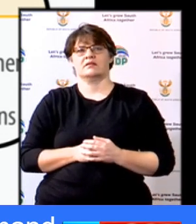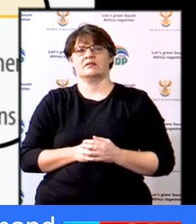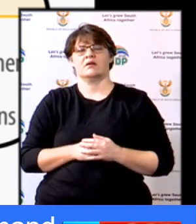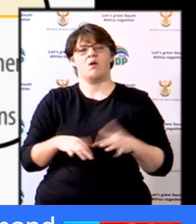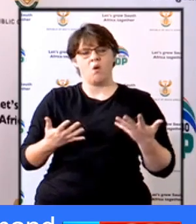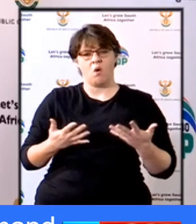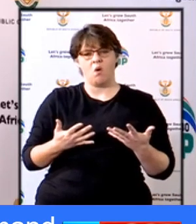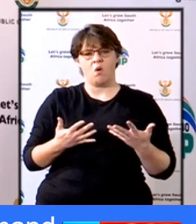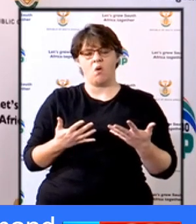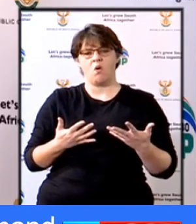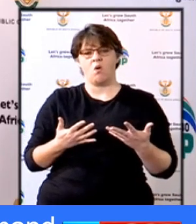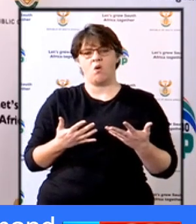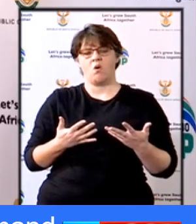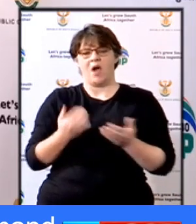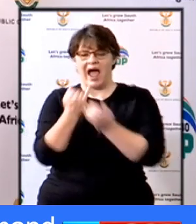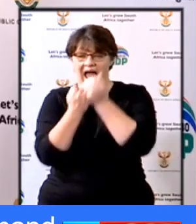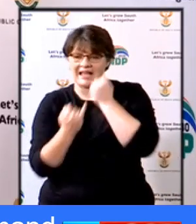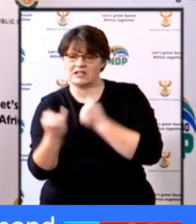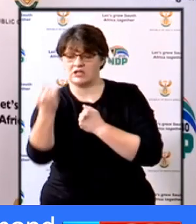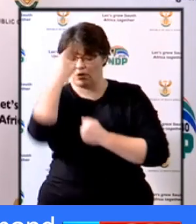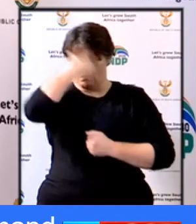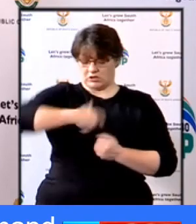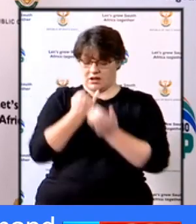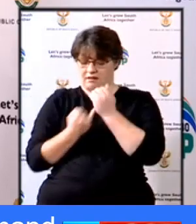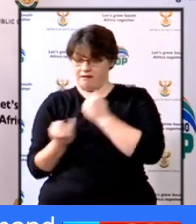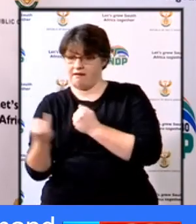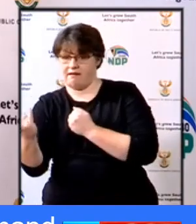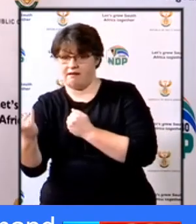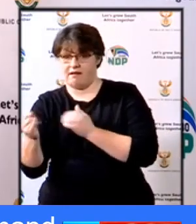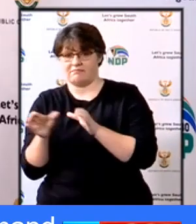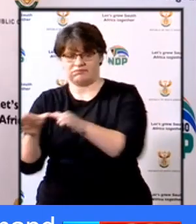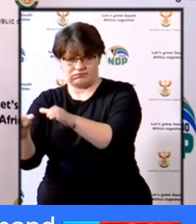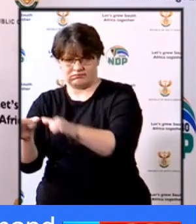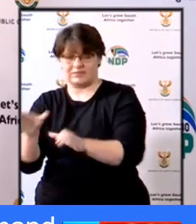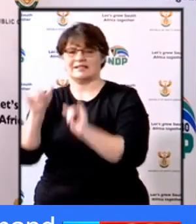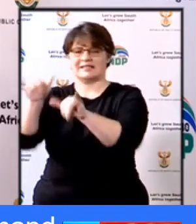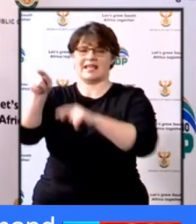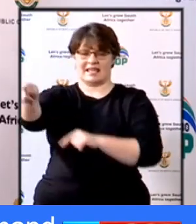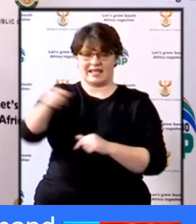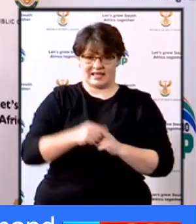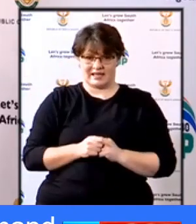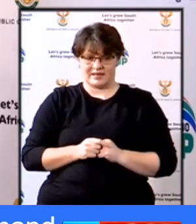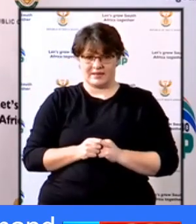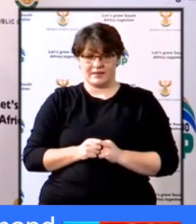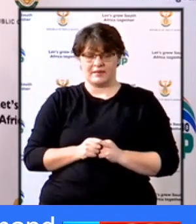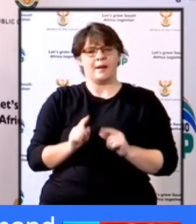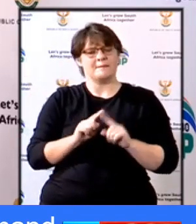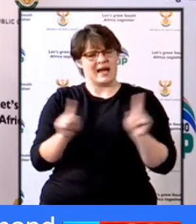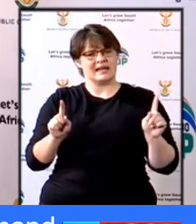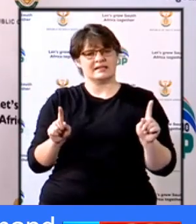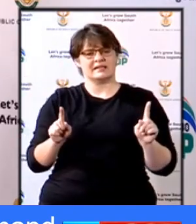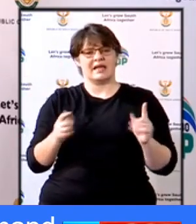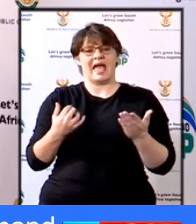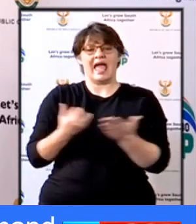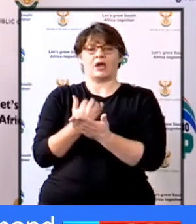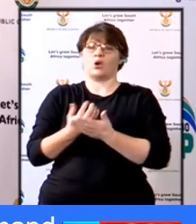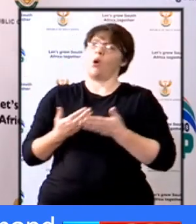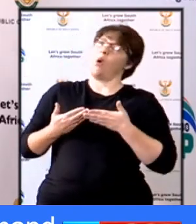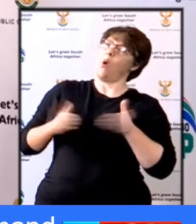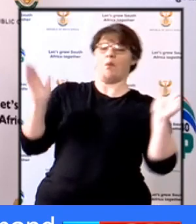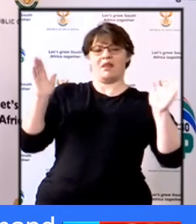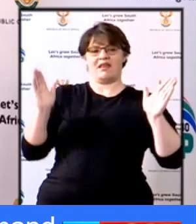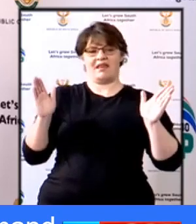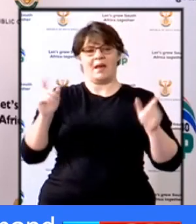for quarantine and isolation. But also, since we have opened the economy